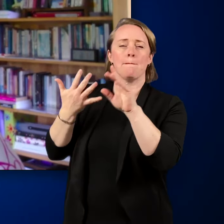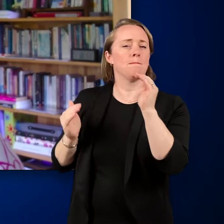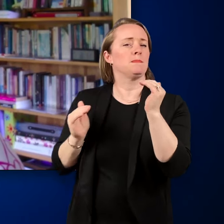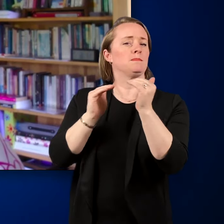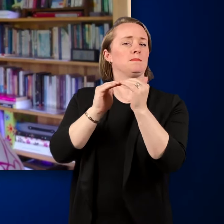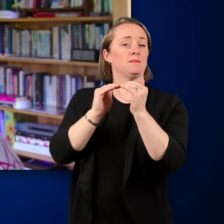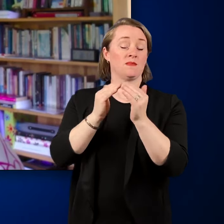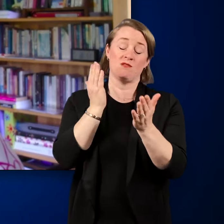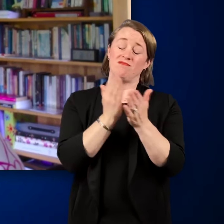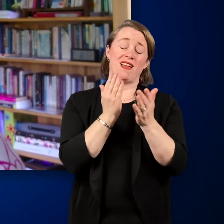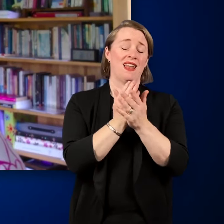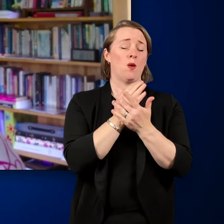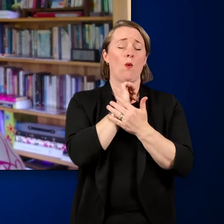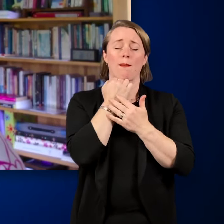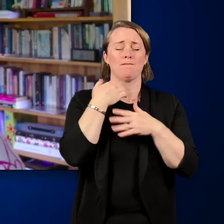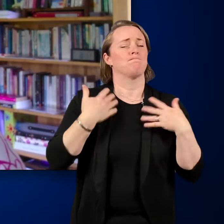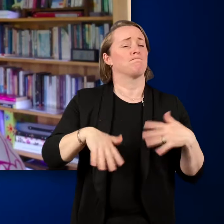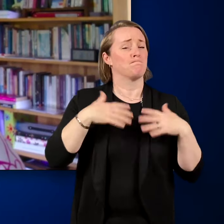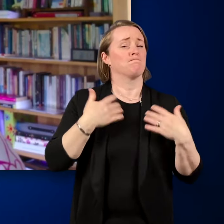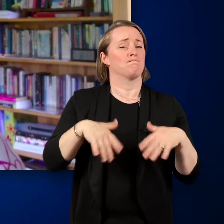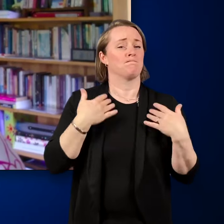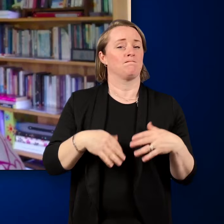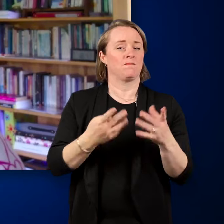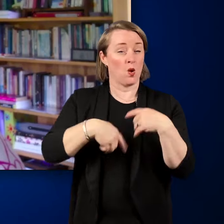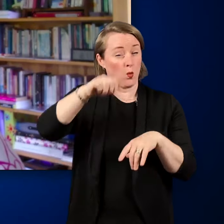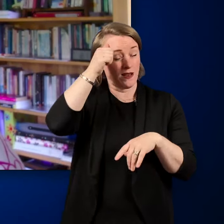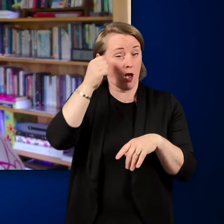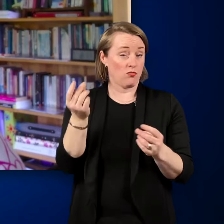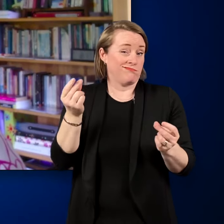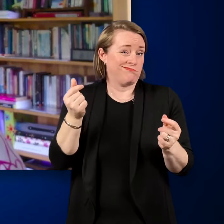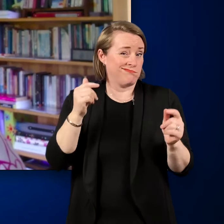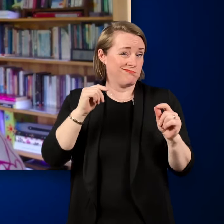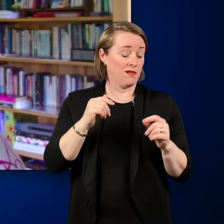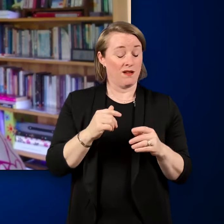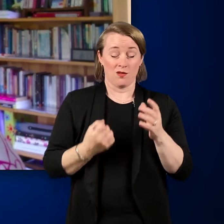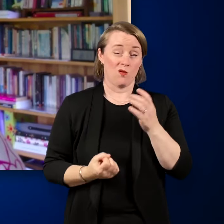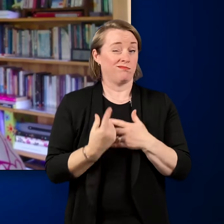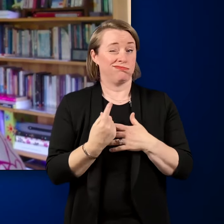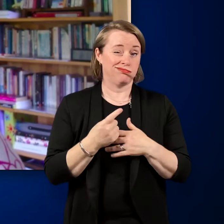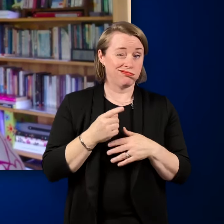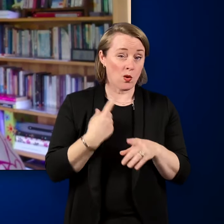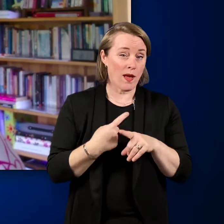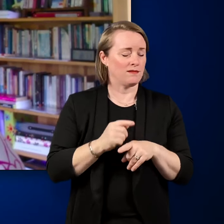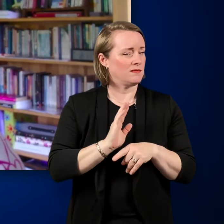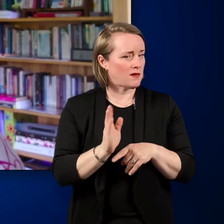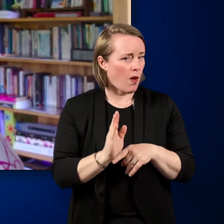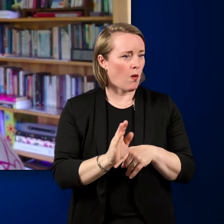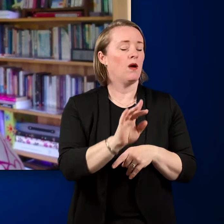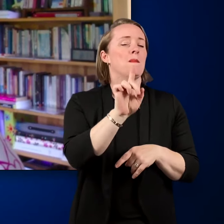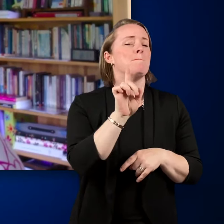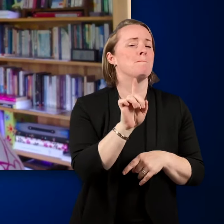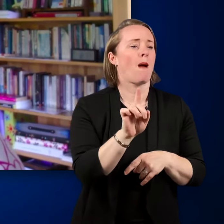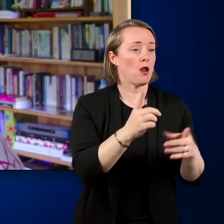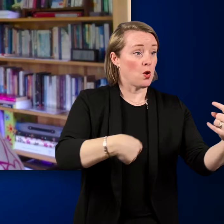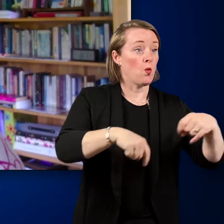endless. We know that this won't happen overnight, but if we really believe and walk in the power of